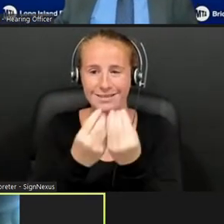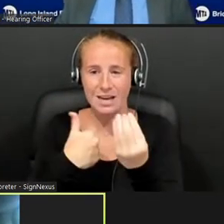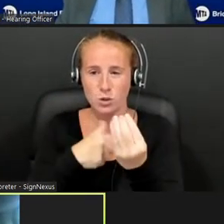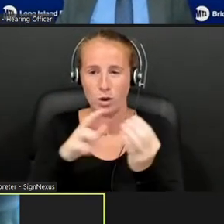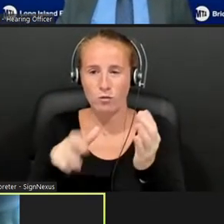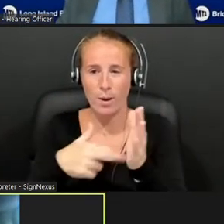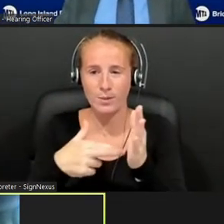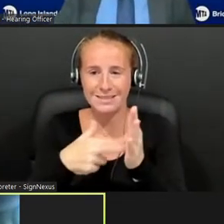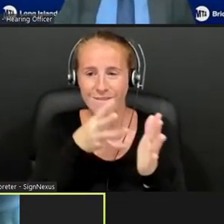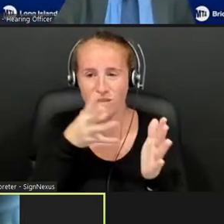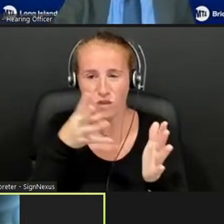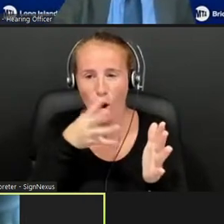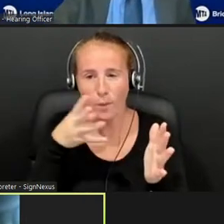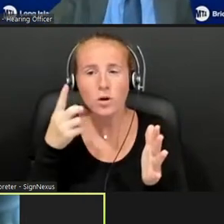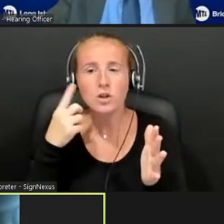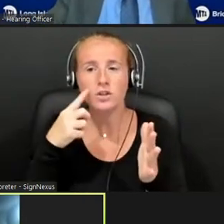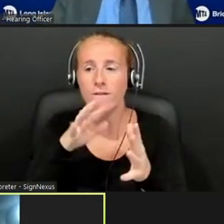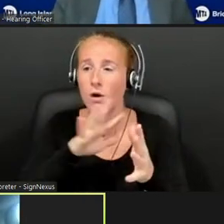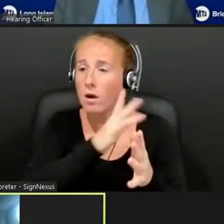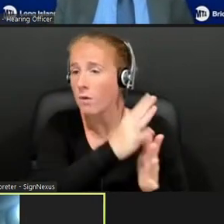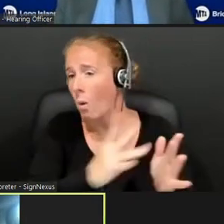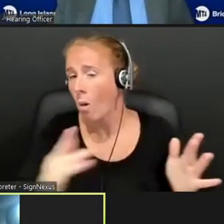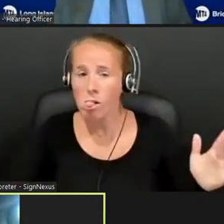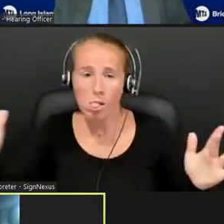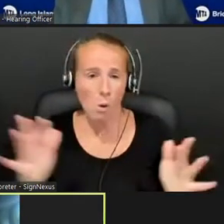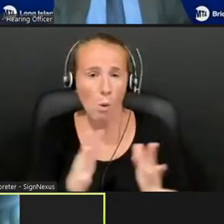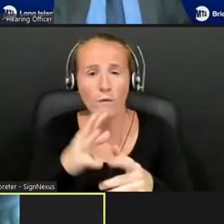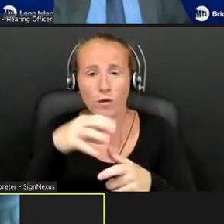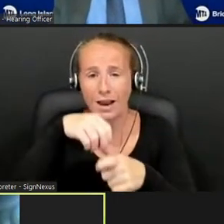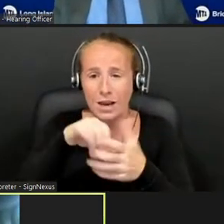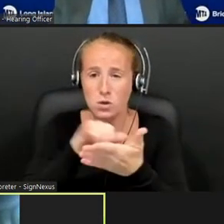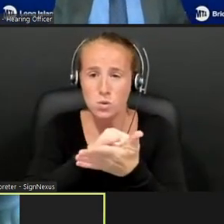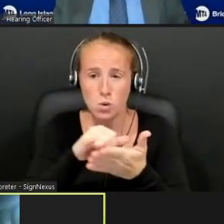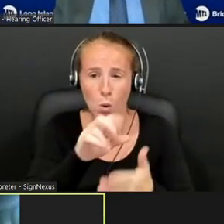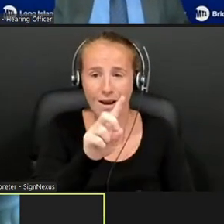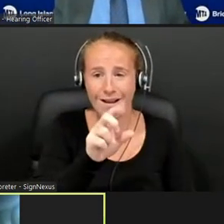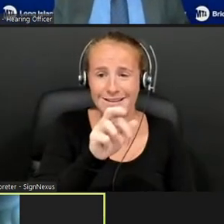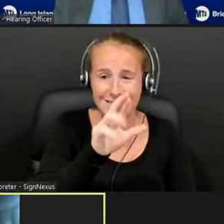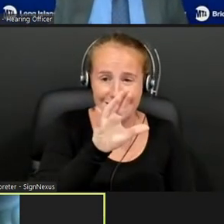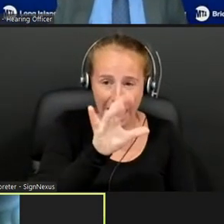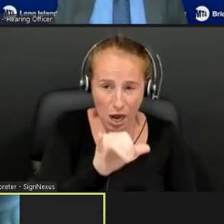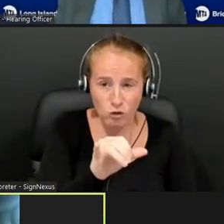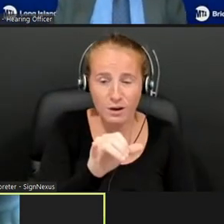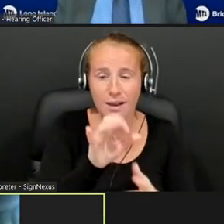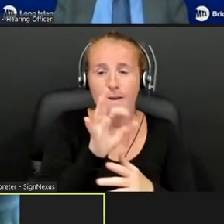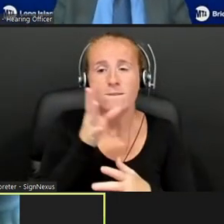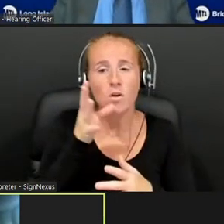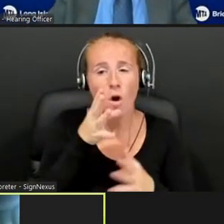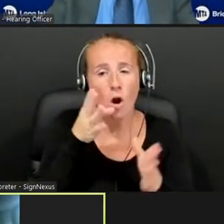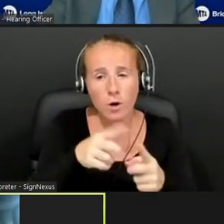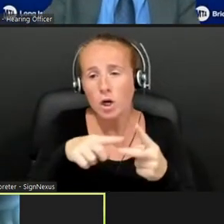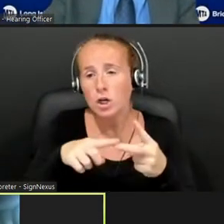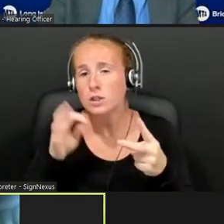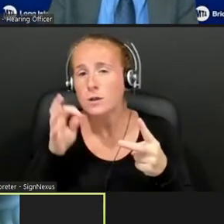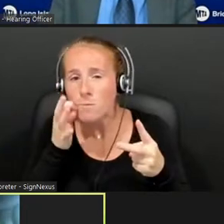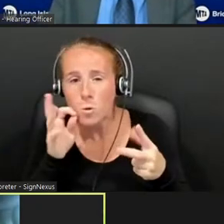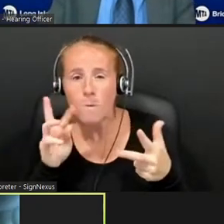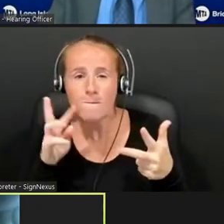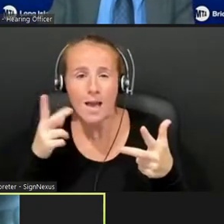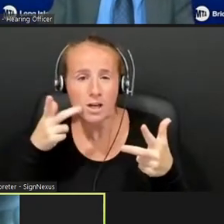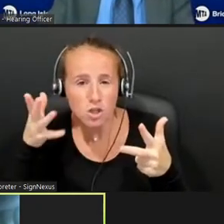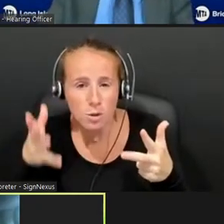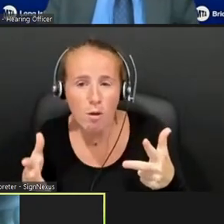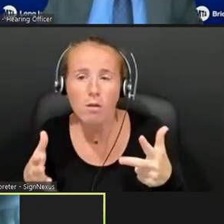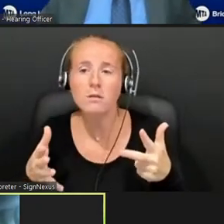Farmers from across the agricultural community in New York including Dairy Farmers fruits vegetable and Growers Maple Producers